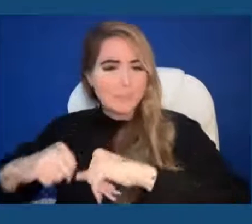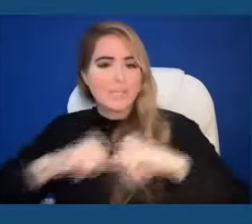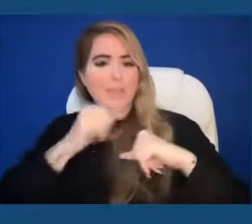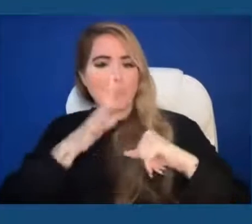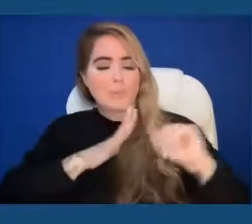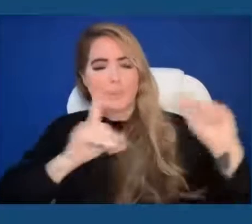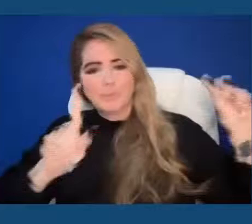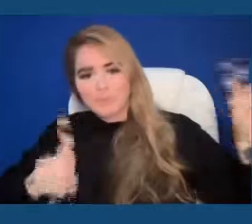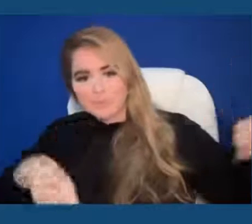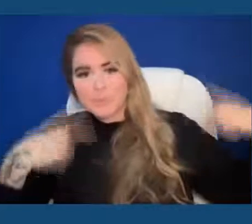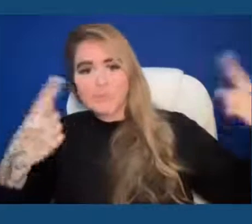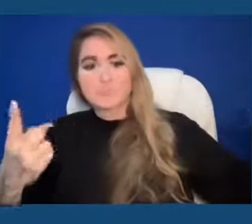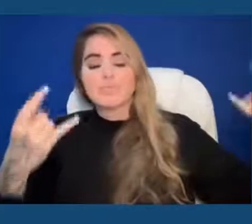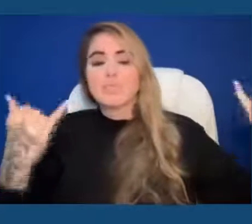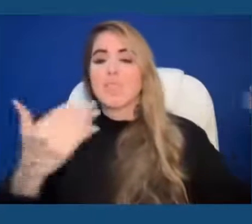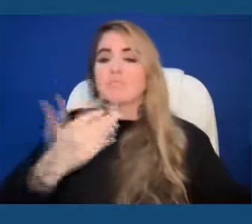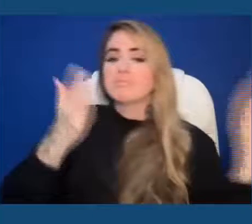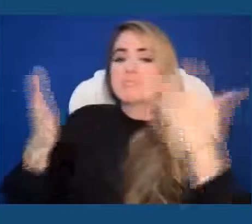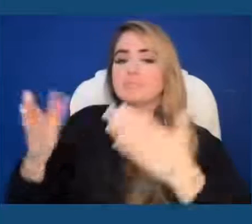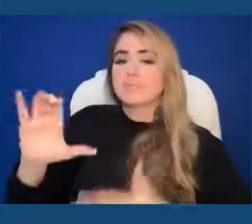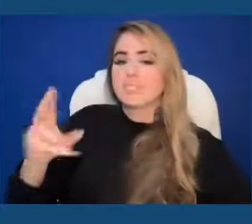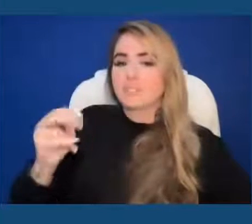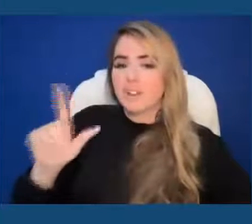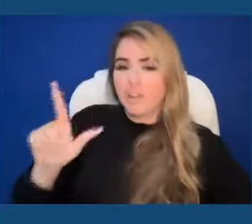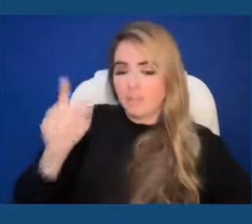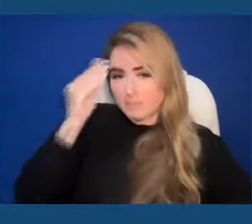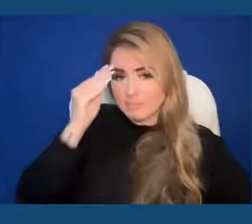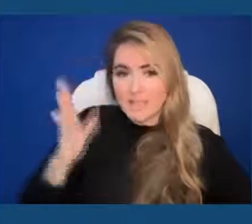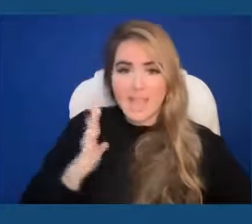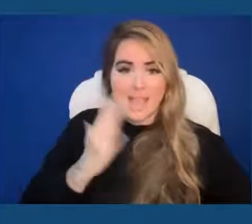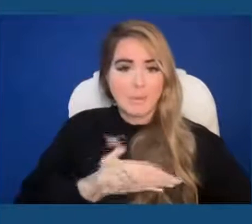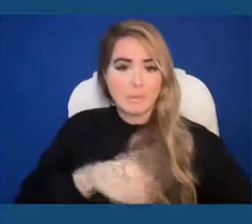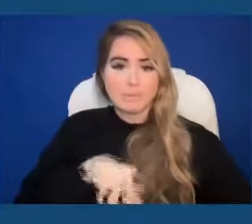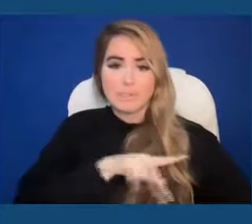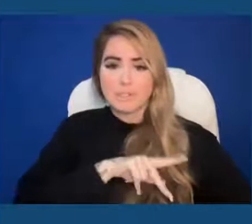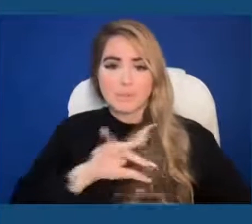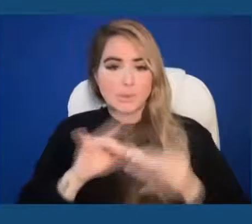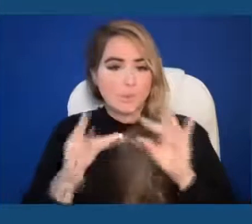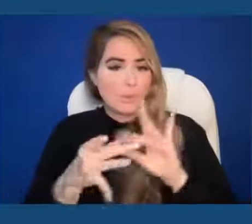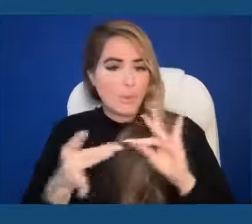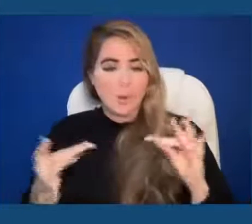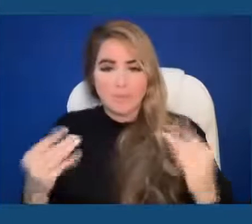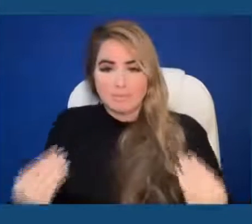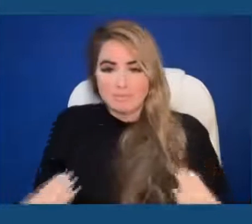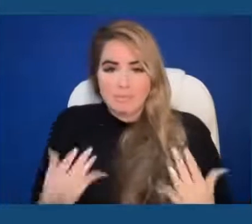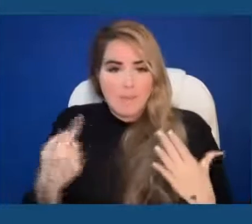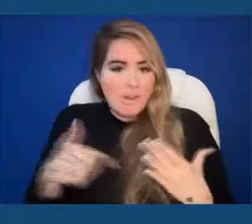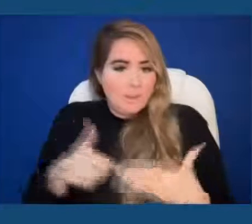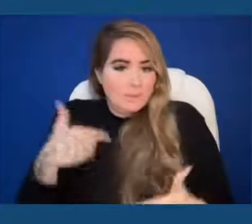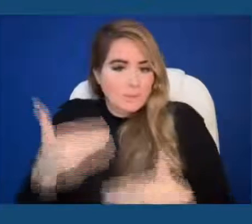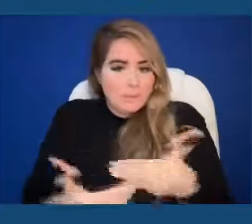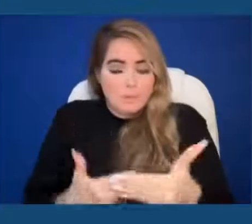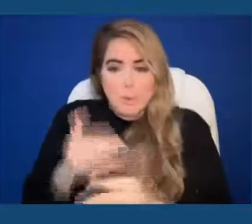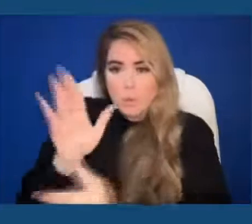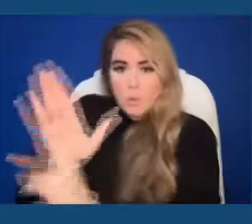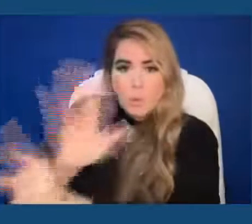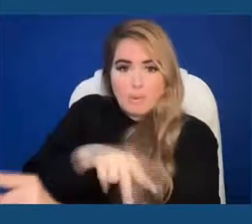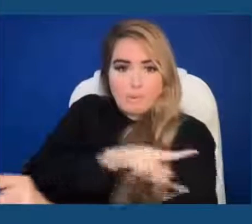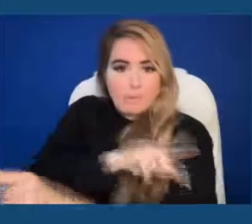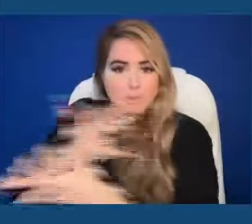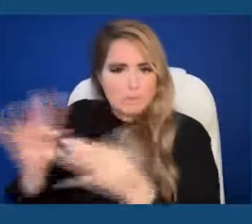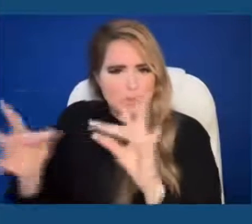And to Cheryl, I often say our personal stories propel us forward, and you've taken yours and turned it into